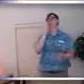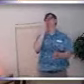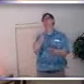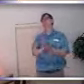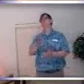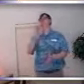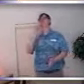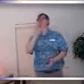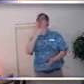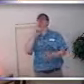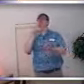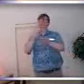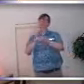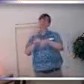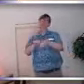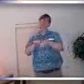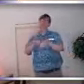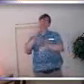and so